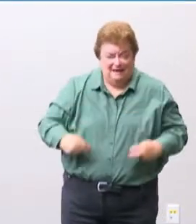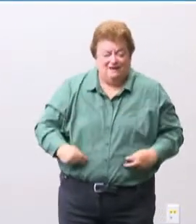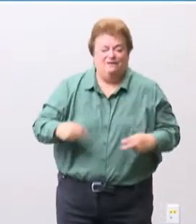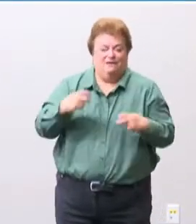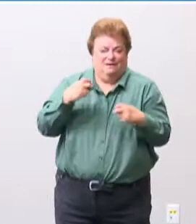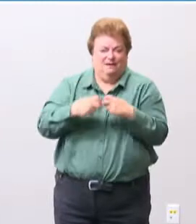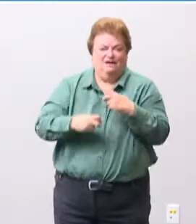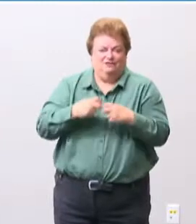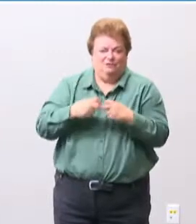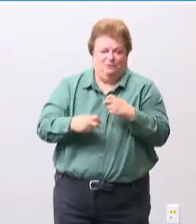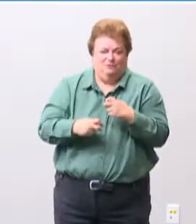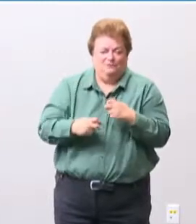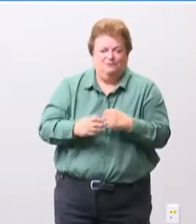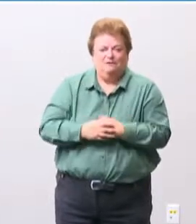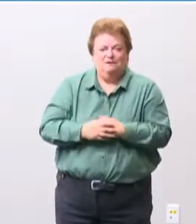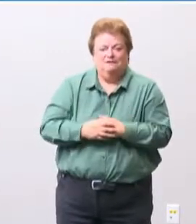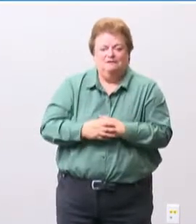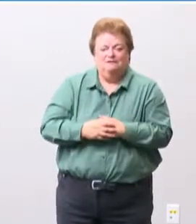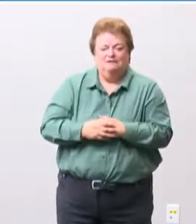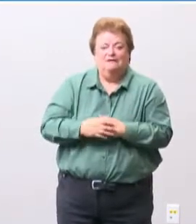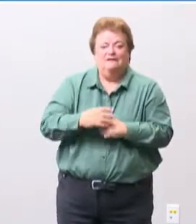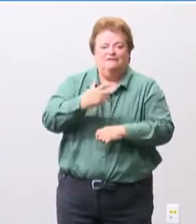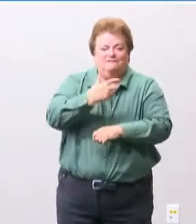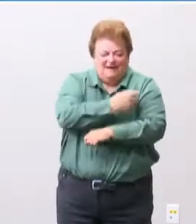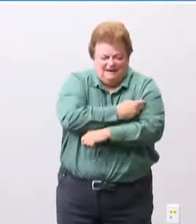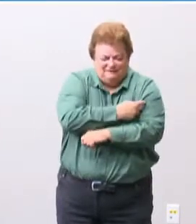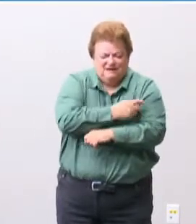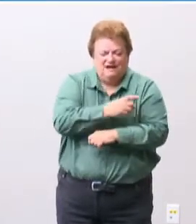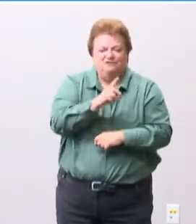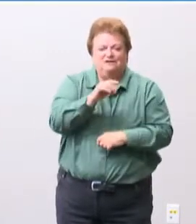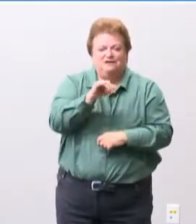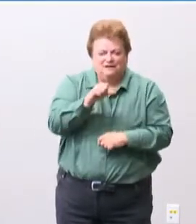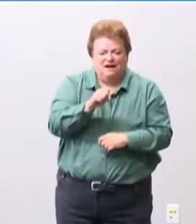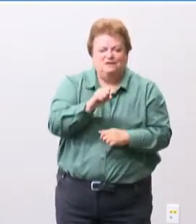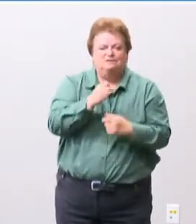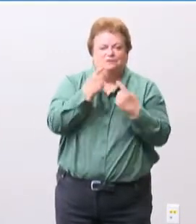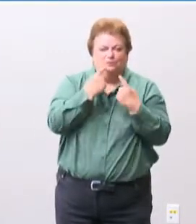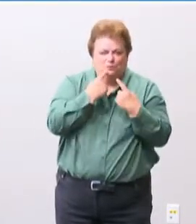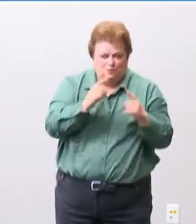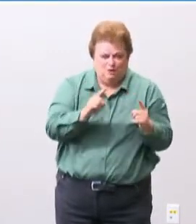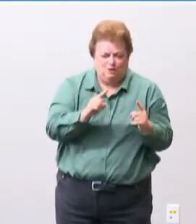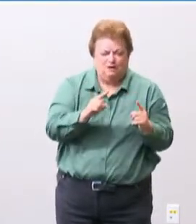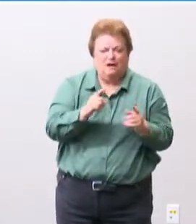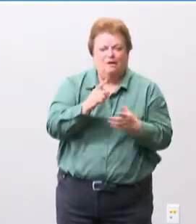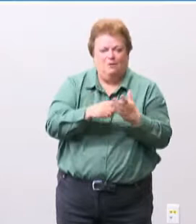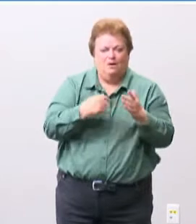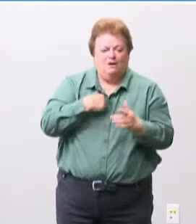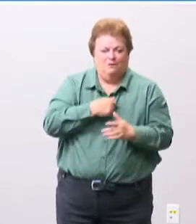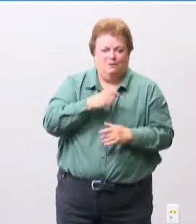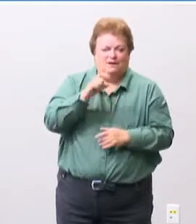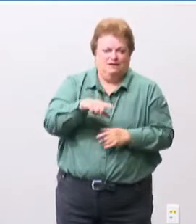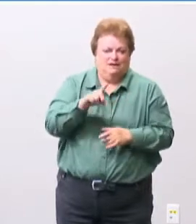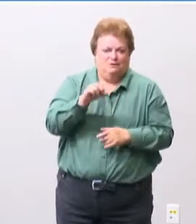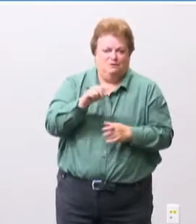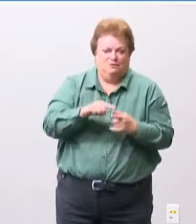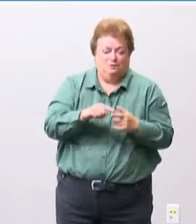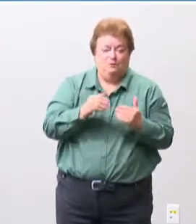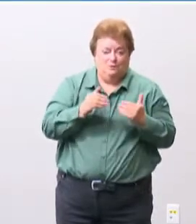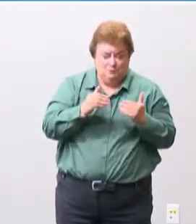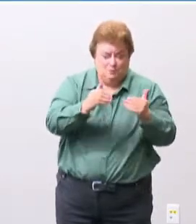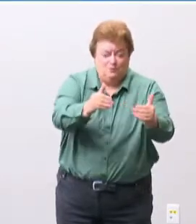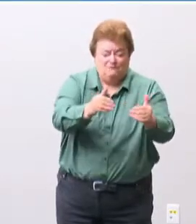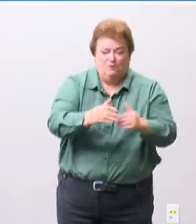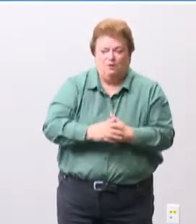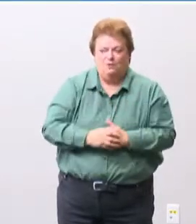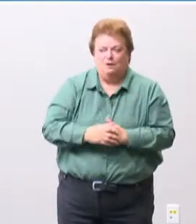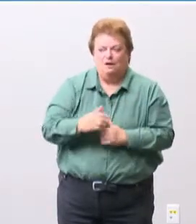the vaccination does work, and it helps us. And it's what we need to do to get us moved forward.